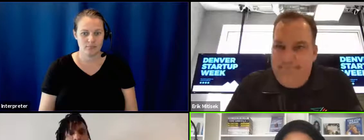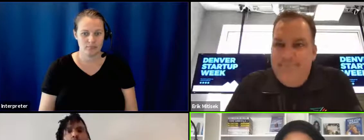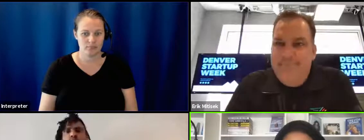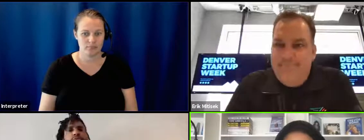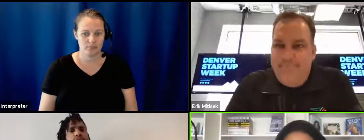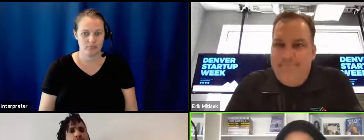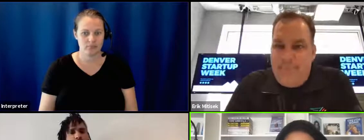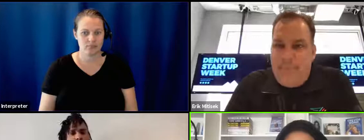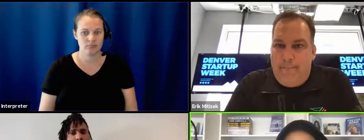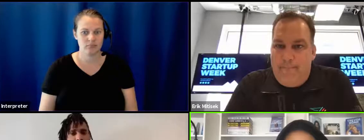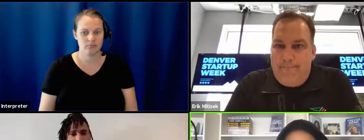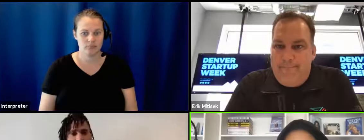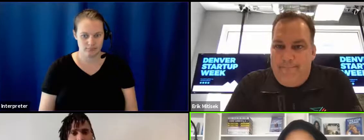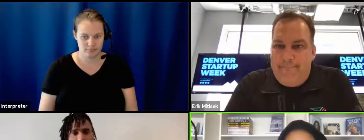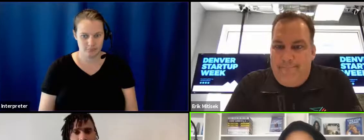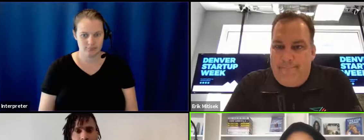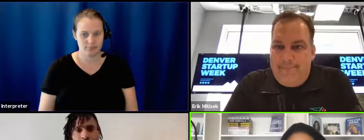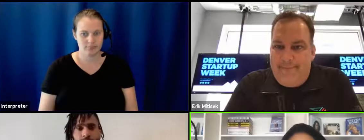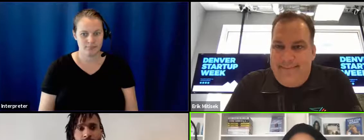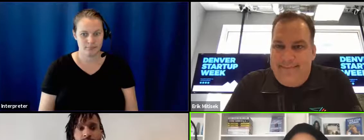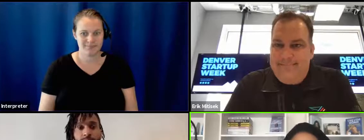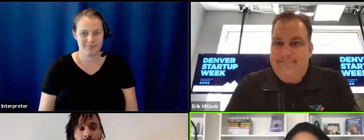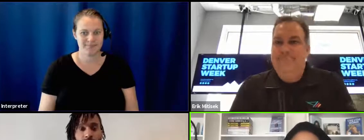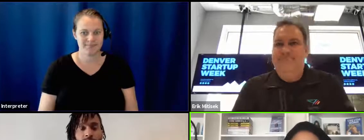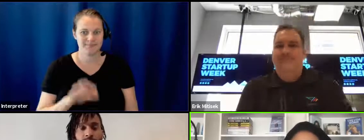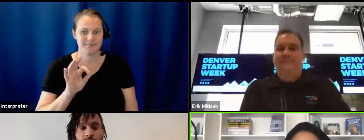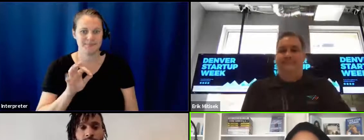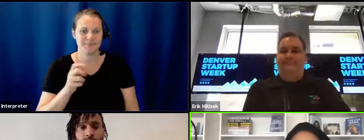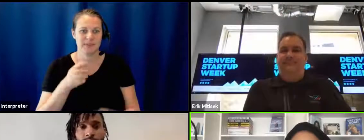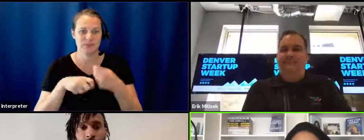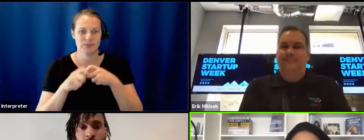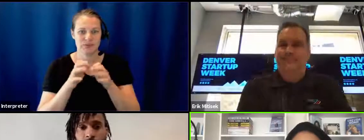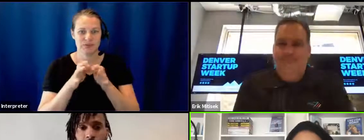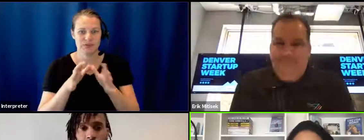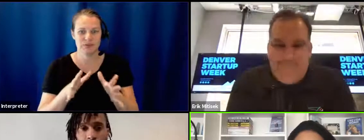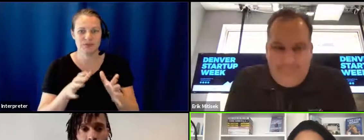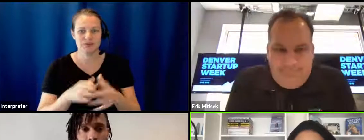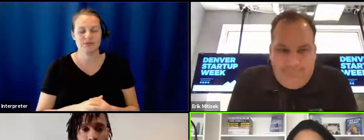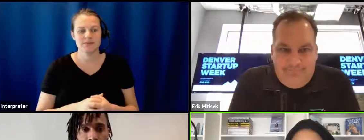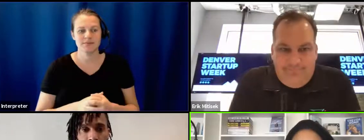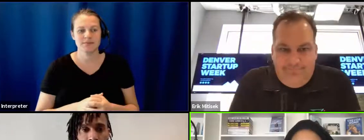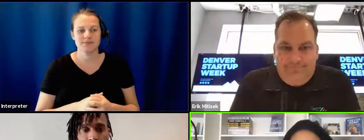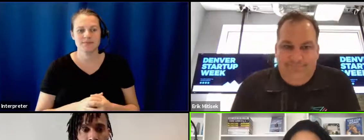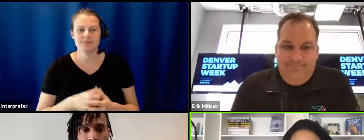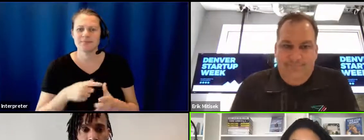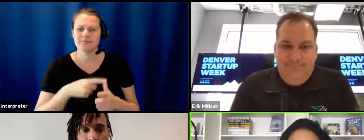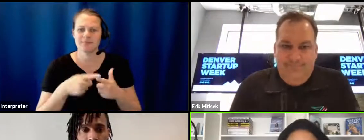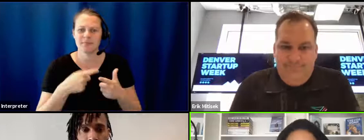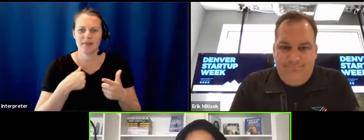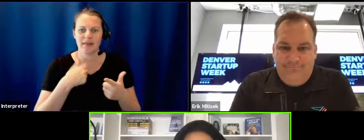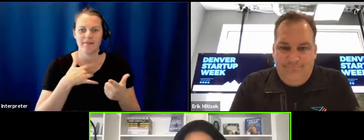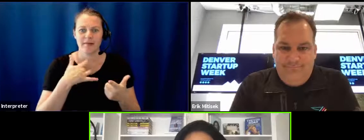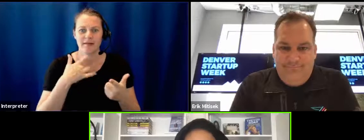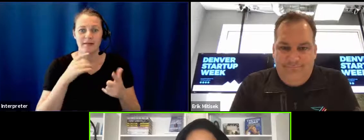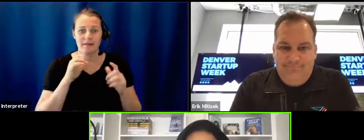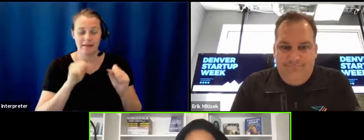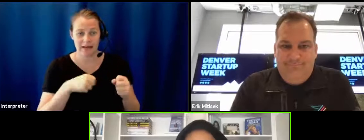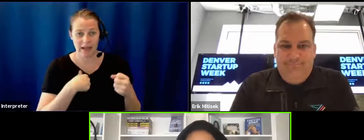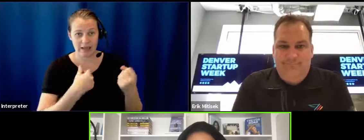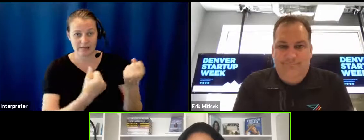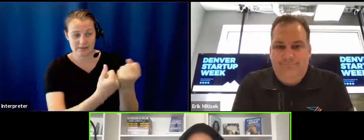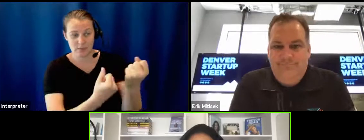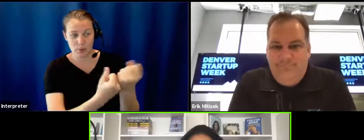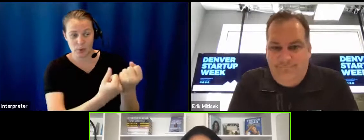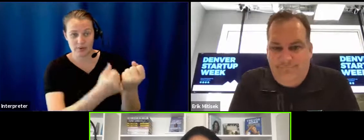done? And then do I feel like I can help accelerate that by anything that I could